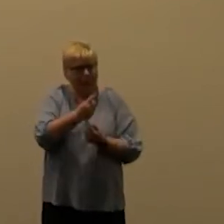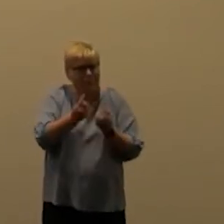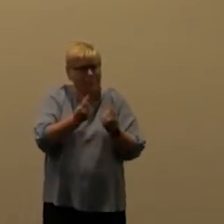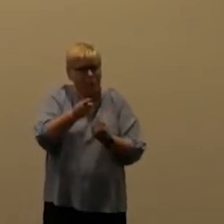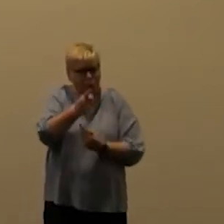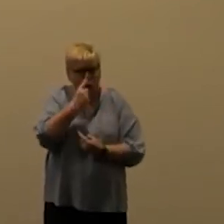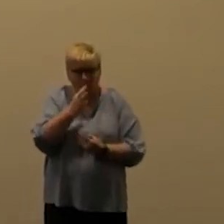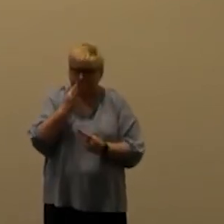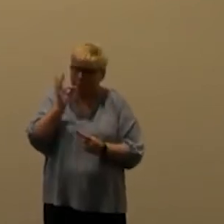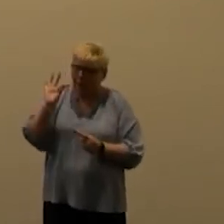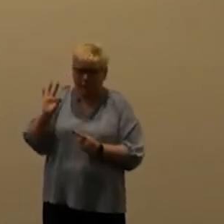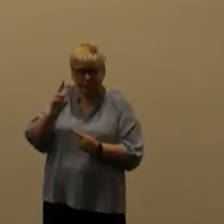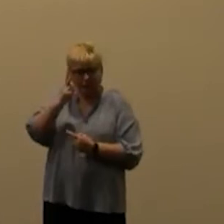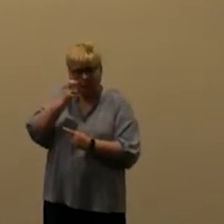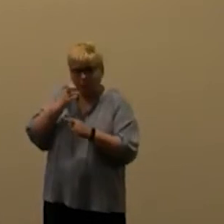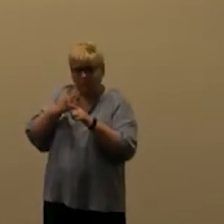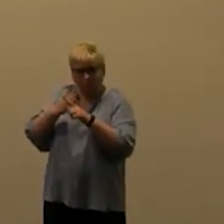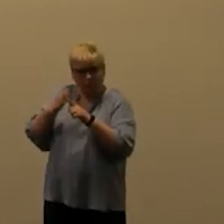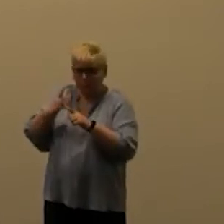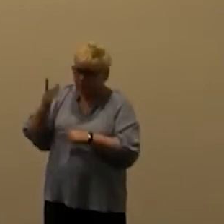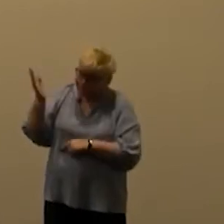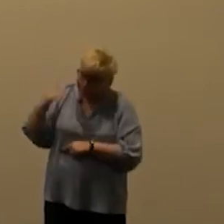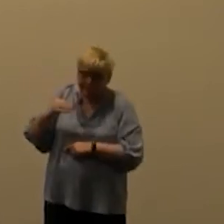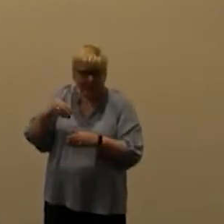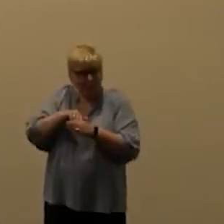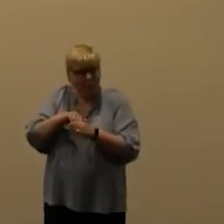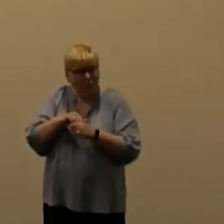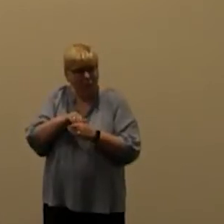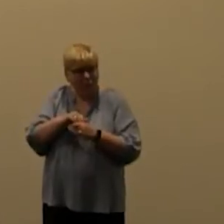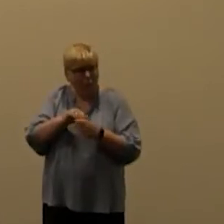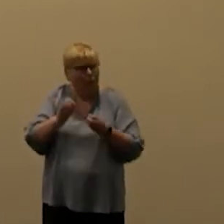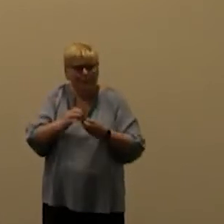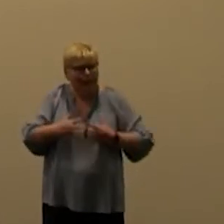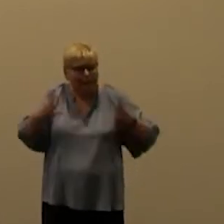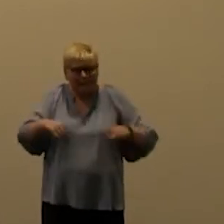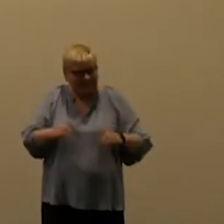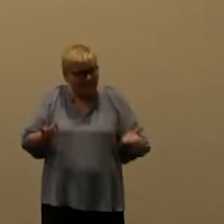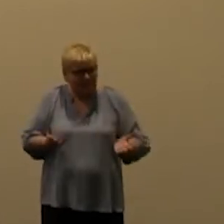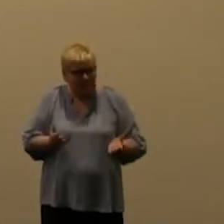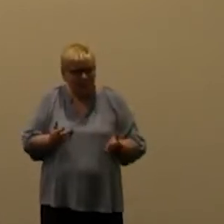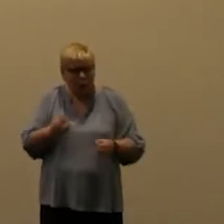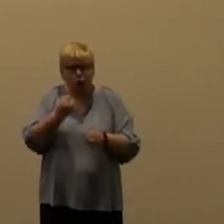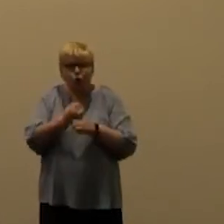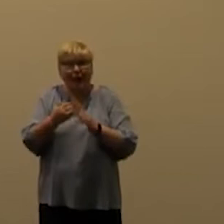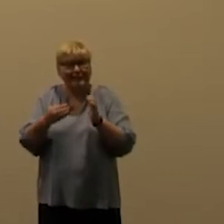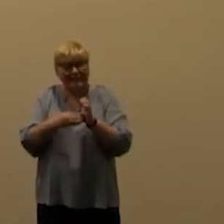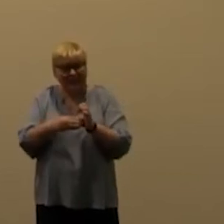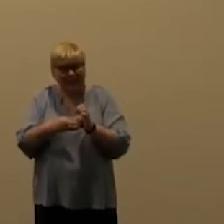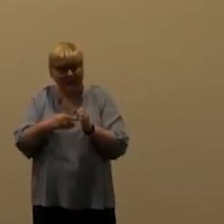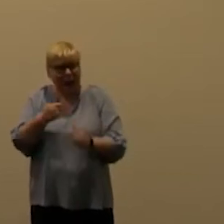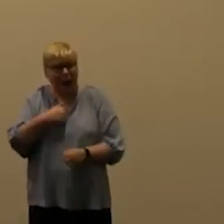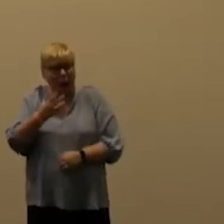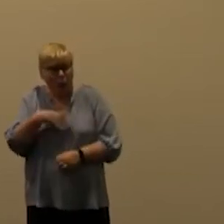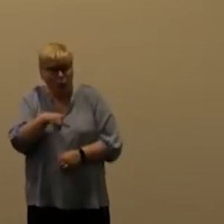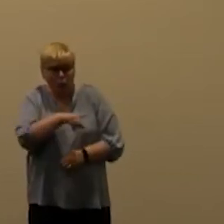the older generations in. It would make a massive difference. And Gen Z, I want to be challenged